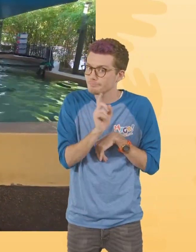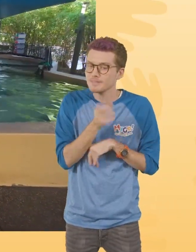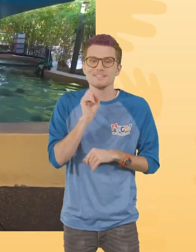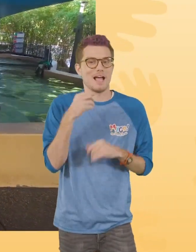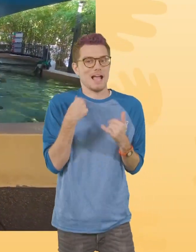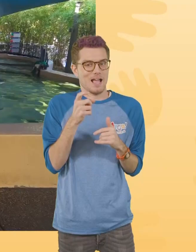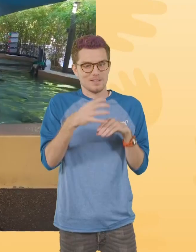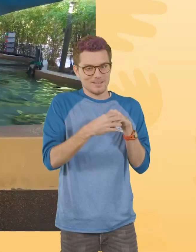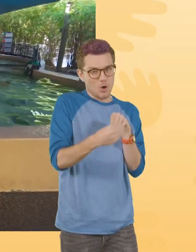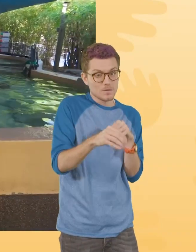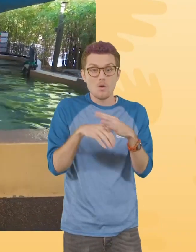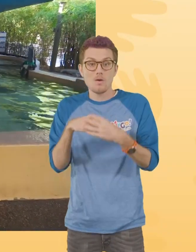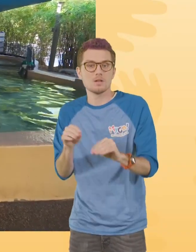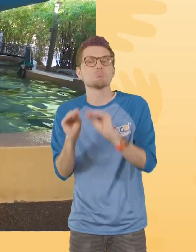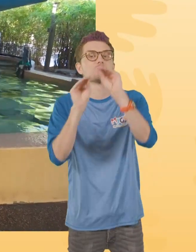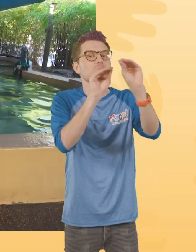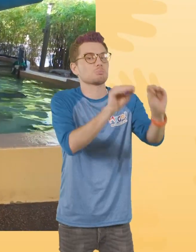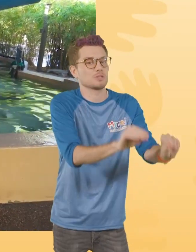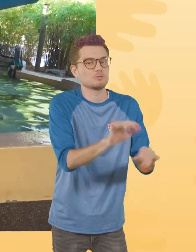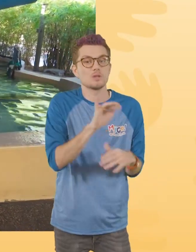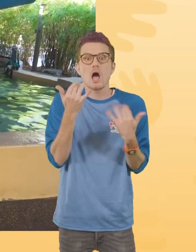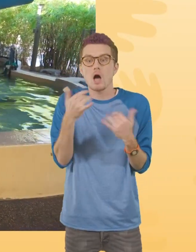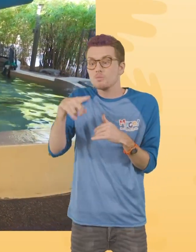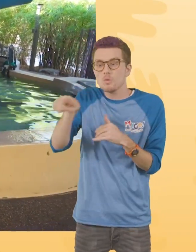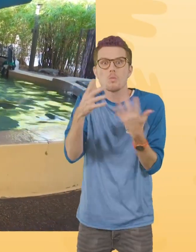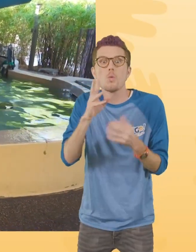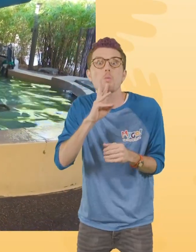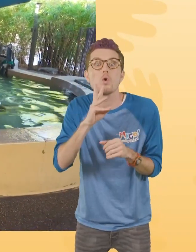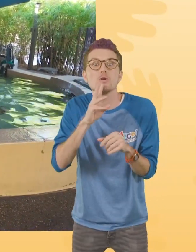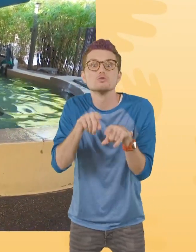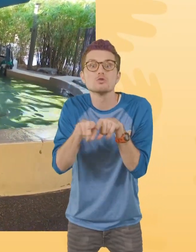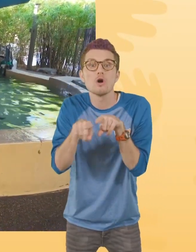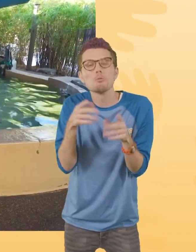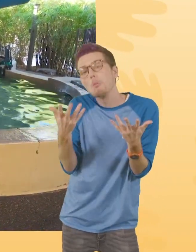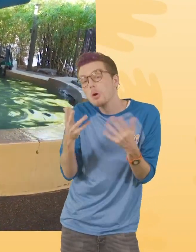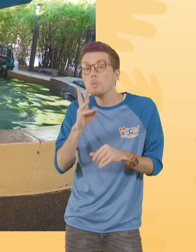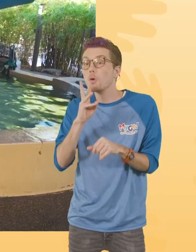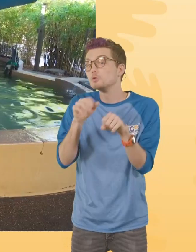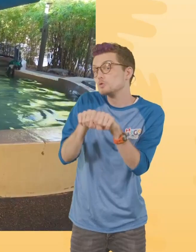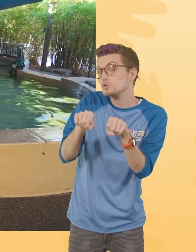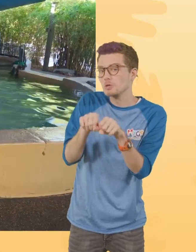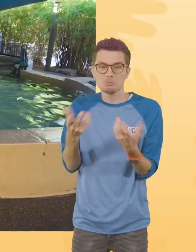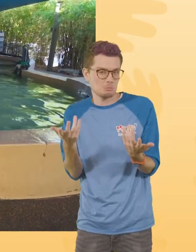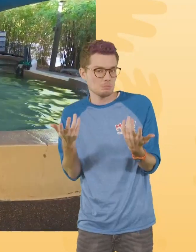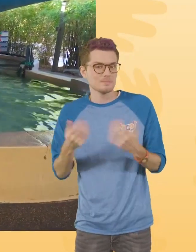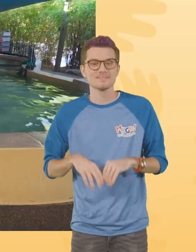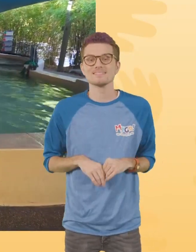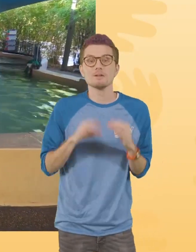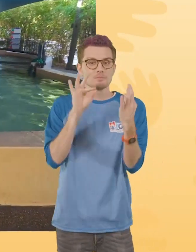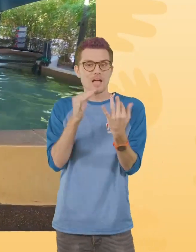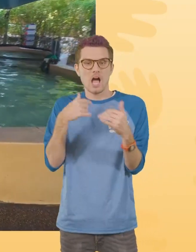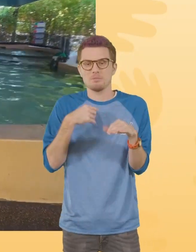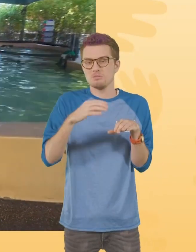because I'm gonna put these on. Whoa, they're like water socks or water shoes. Okay,